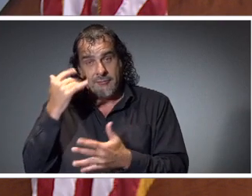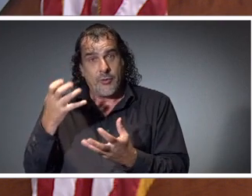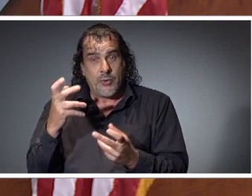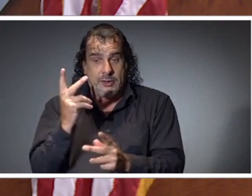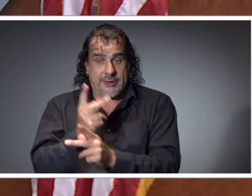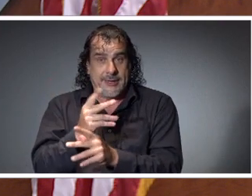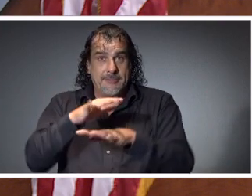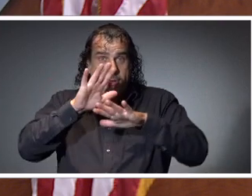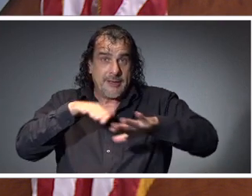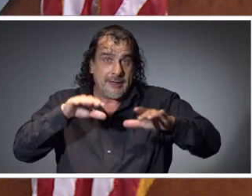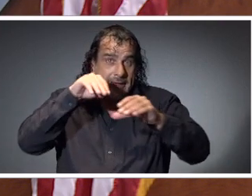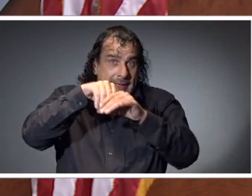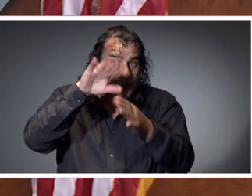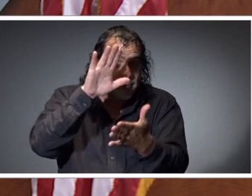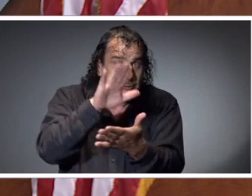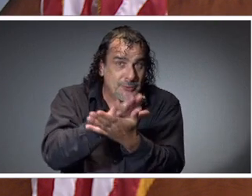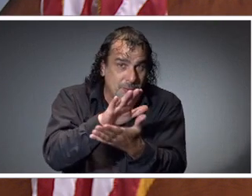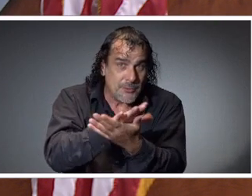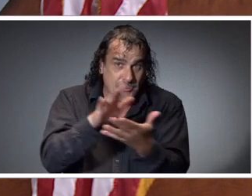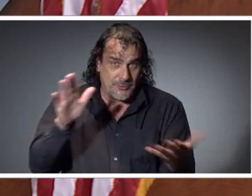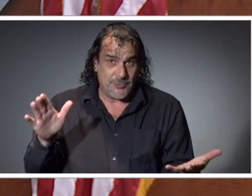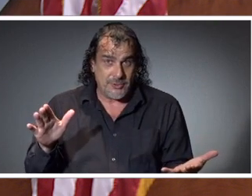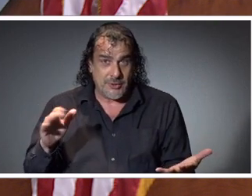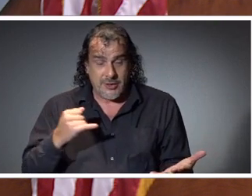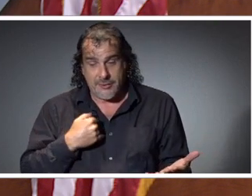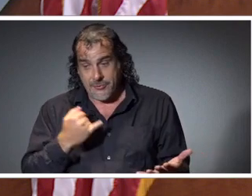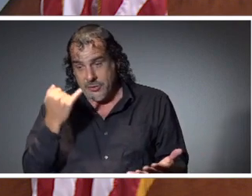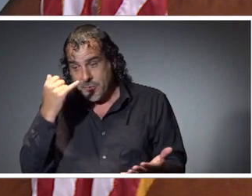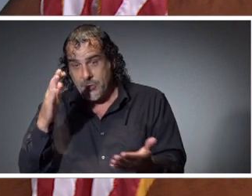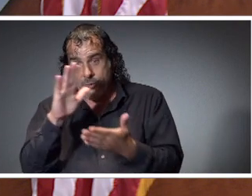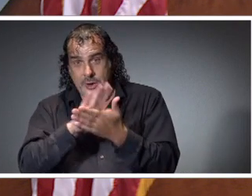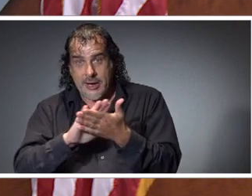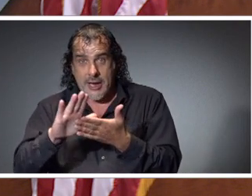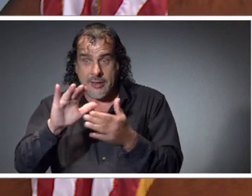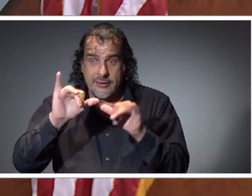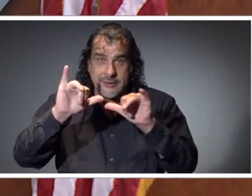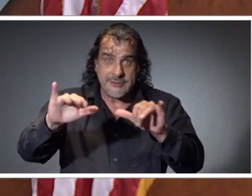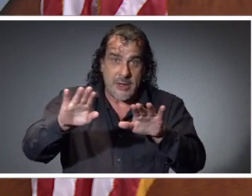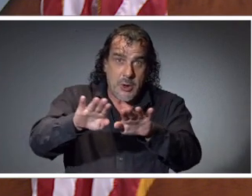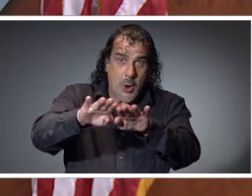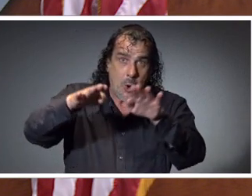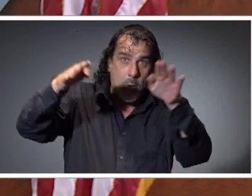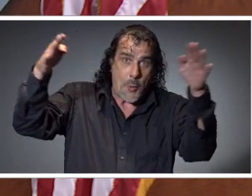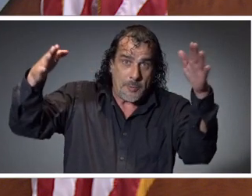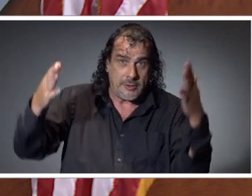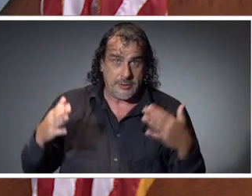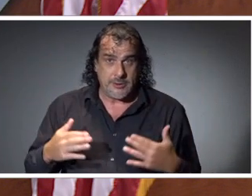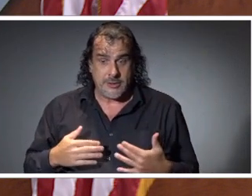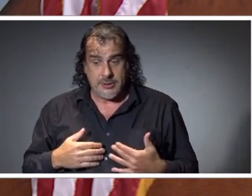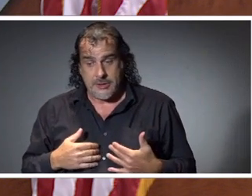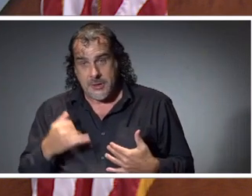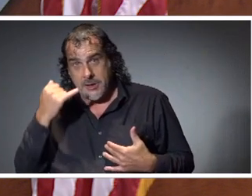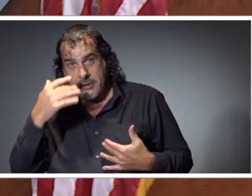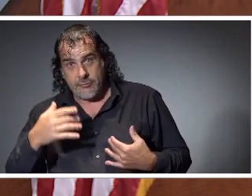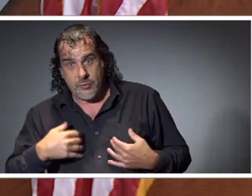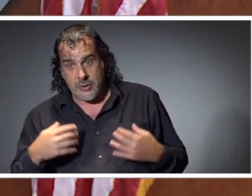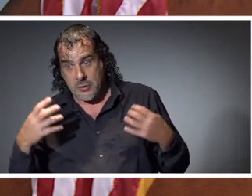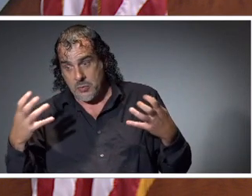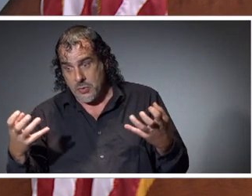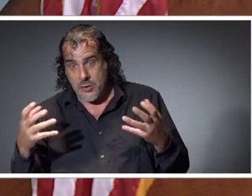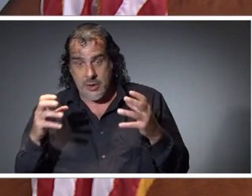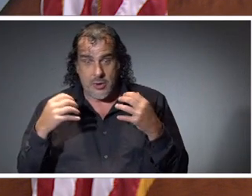school, if we want to keep our colleges open, if we want to have an opportunity to have college